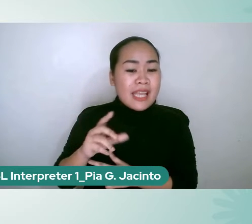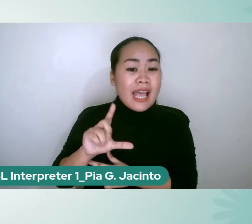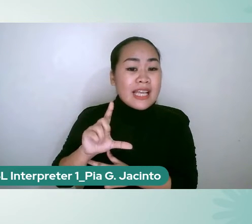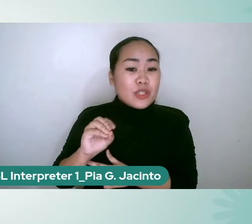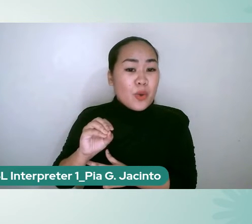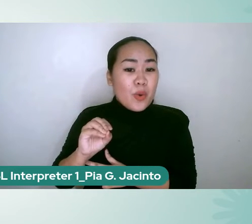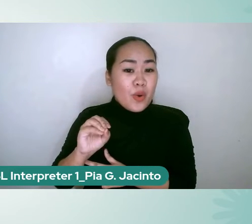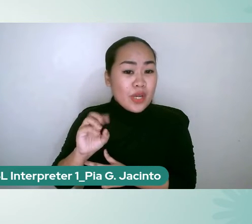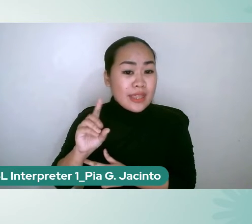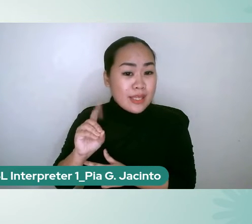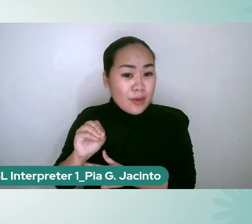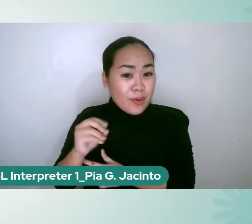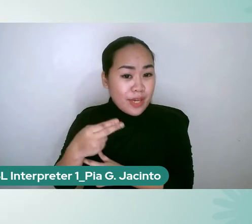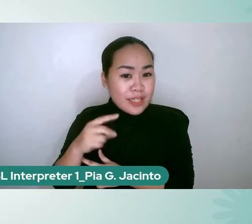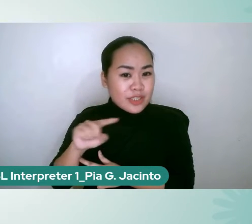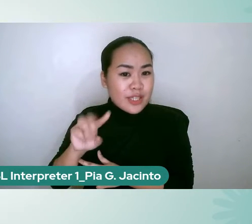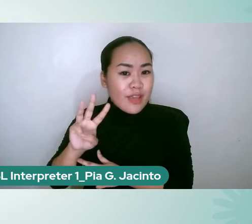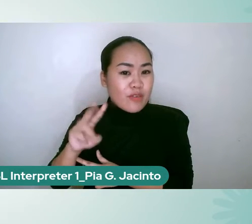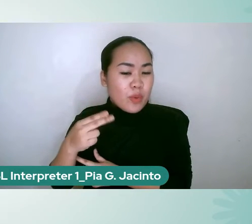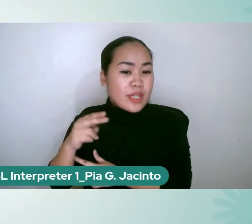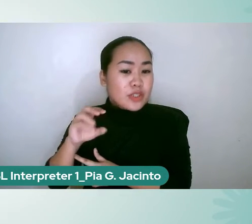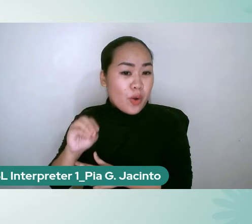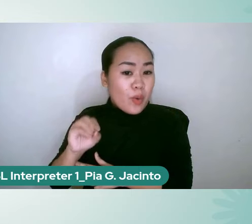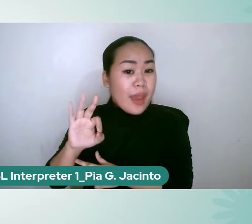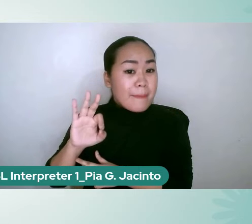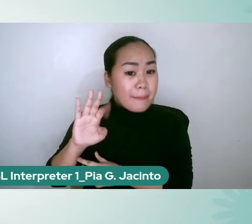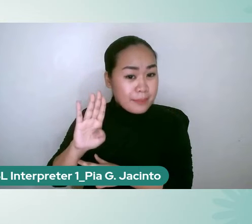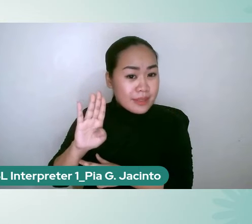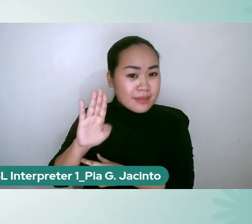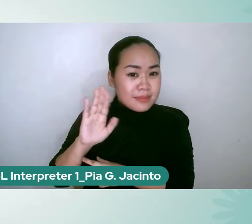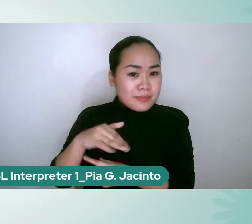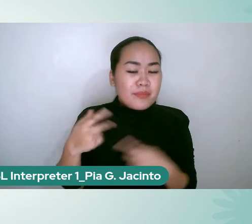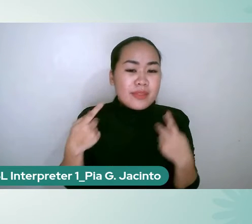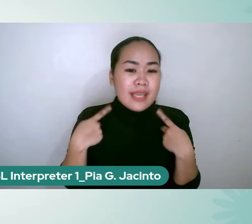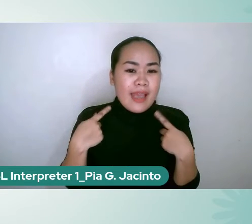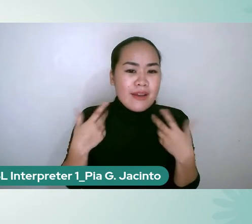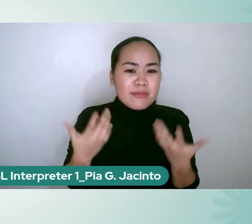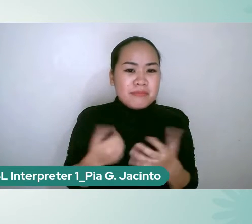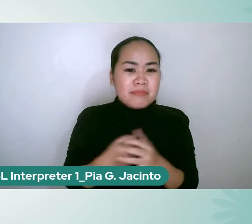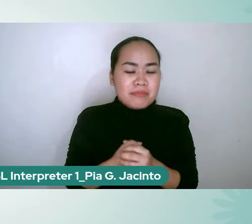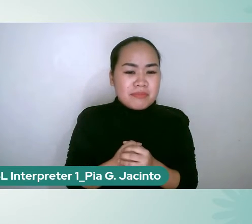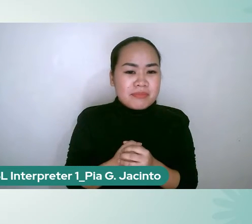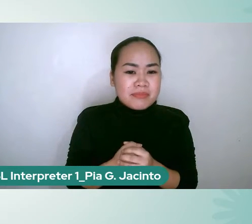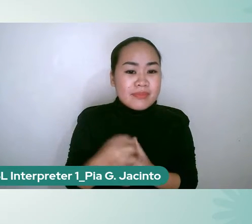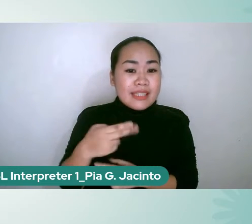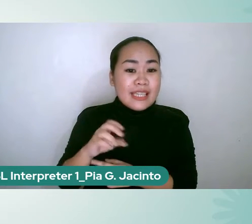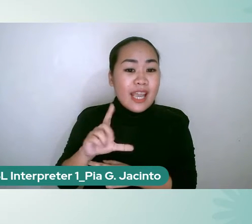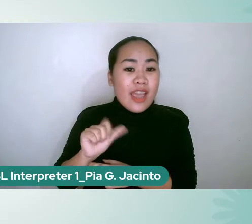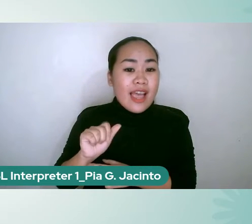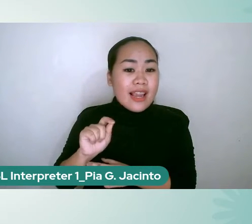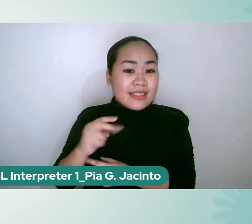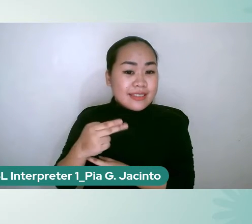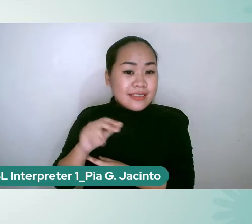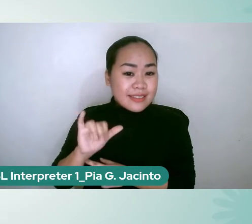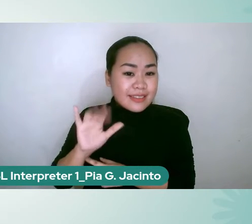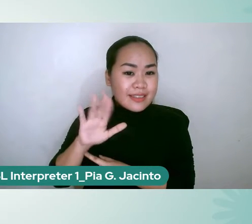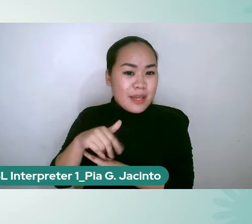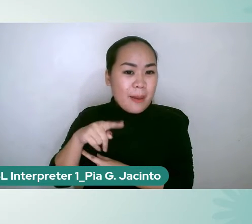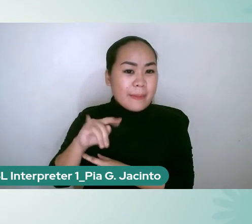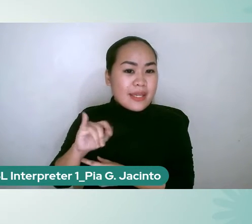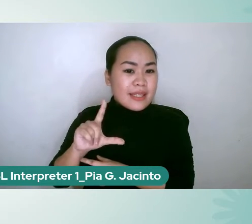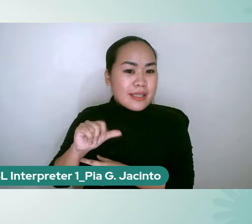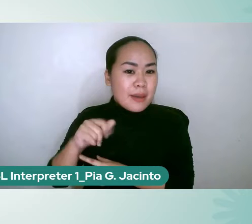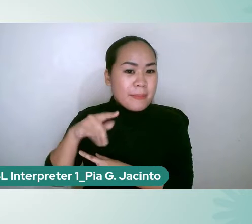WHO Cervical Cancer Webinar Series Facebook page and the Healthy Filipinas page. So feel free